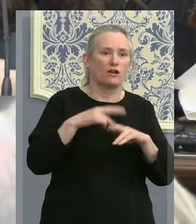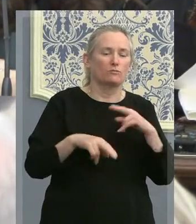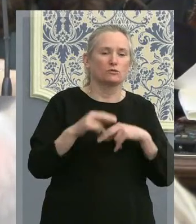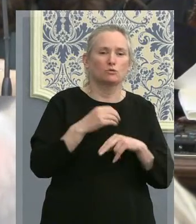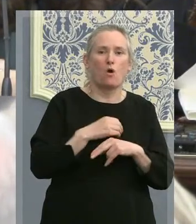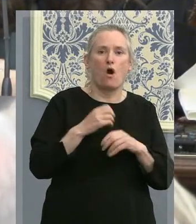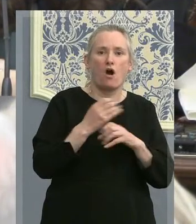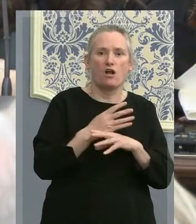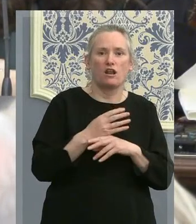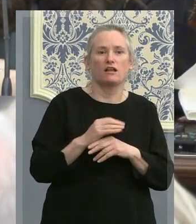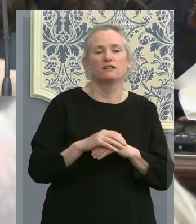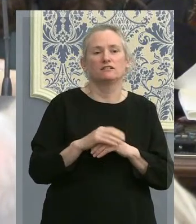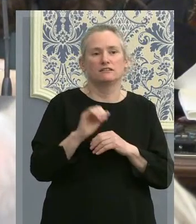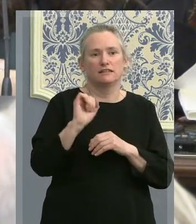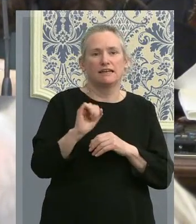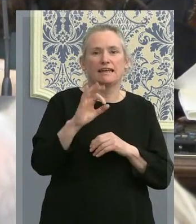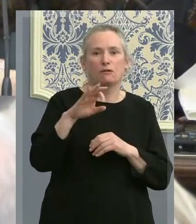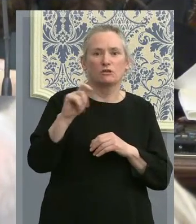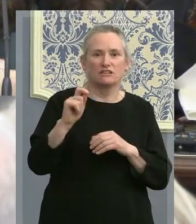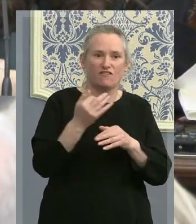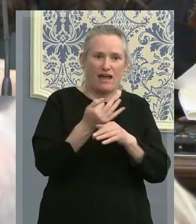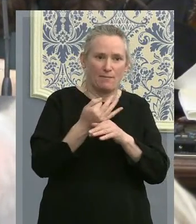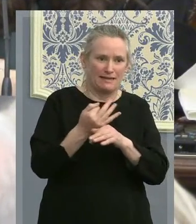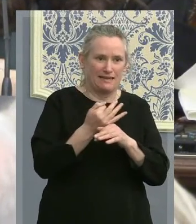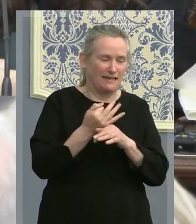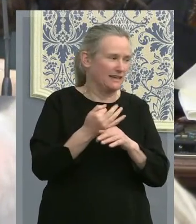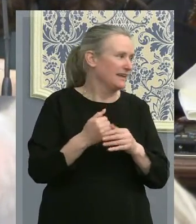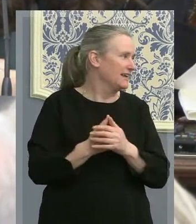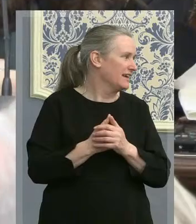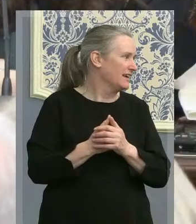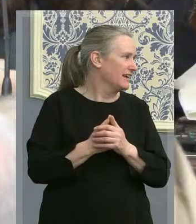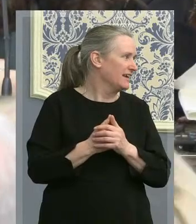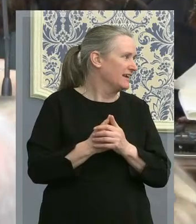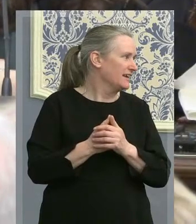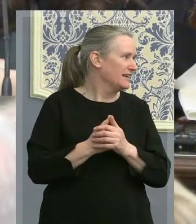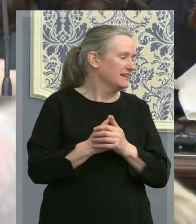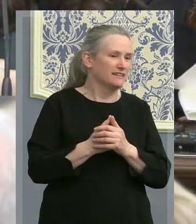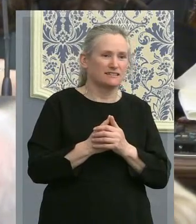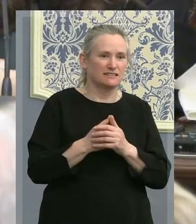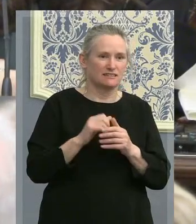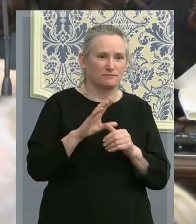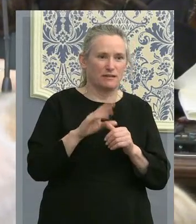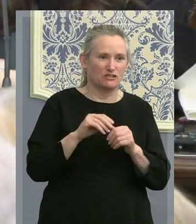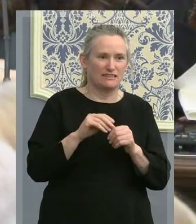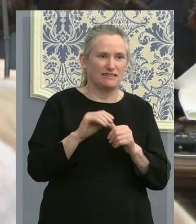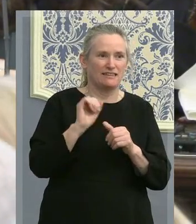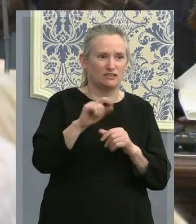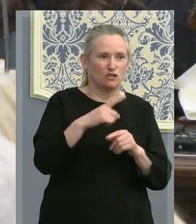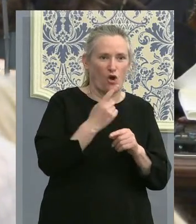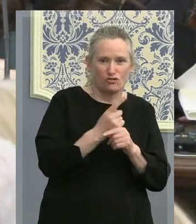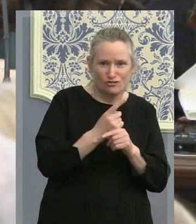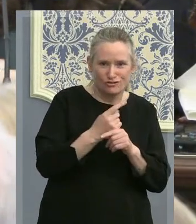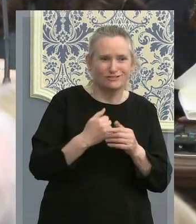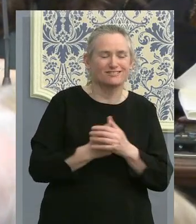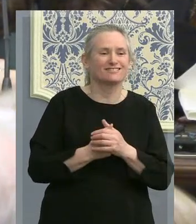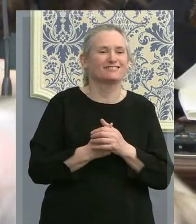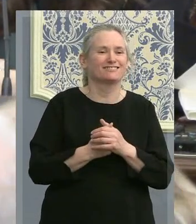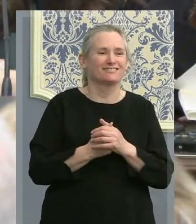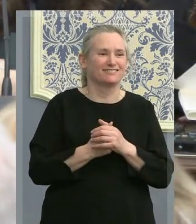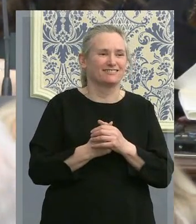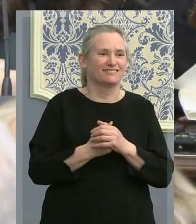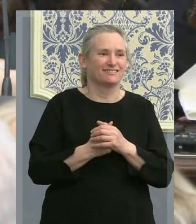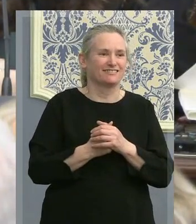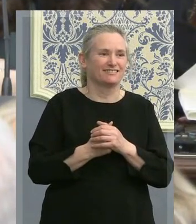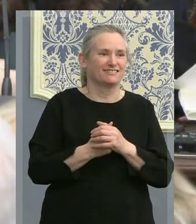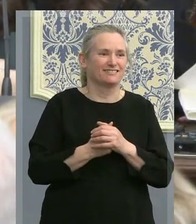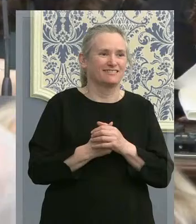family, and in particular his wife Åsa, who has a Viking ancestry all the way from Norway, and we